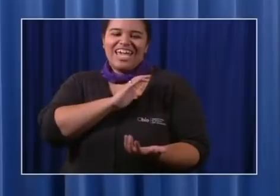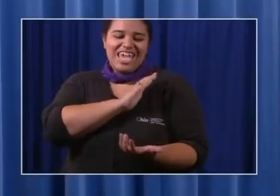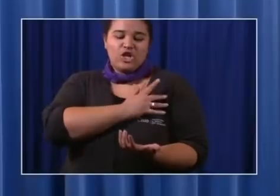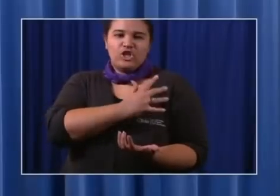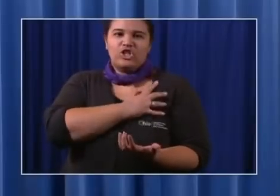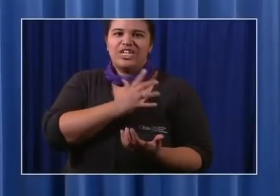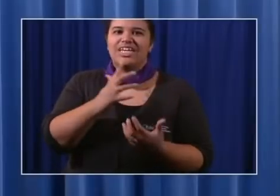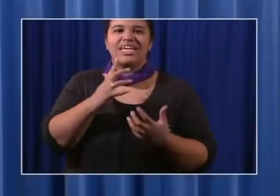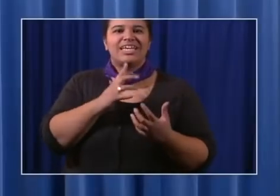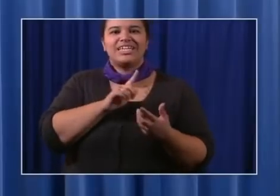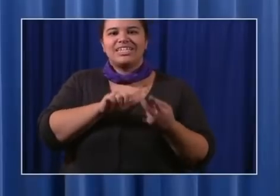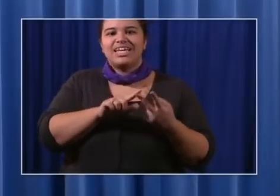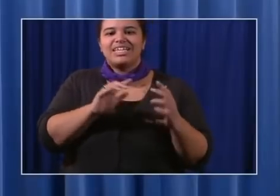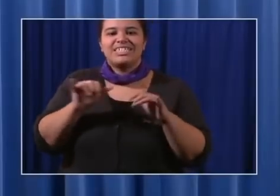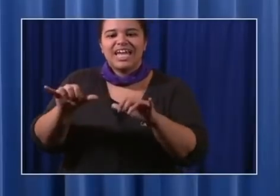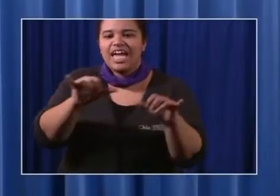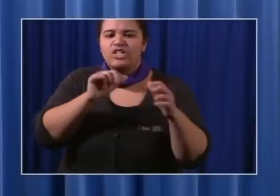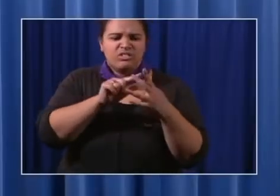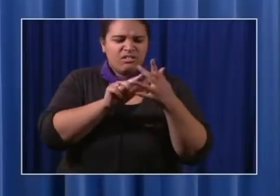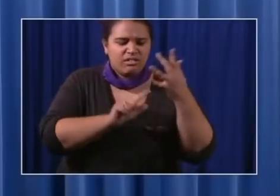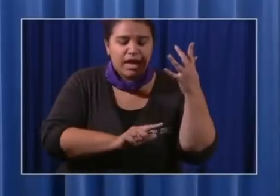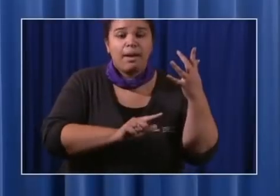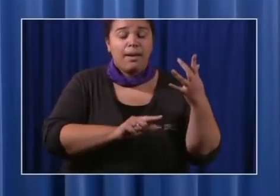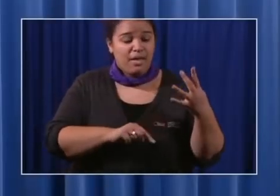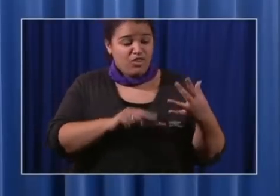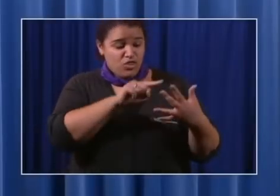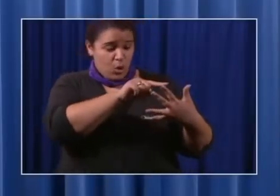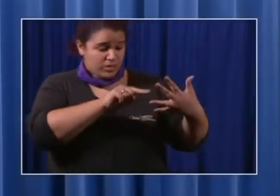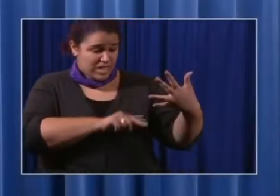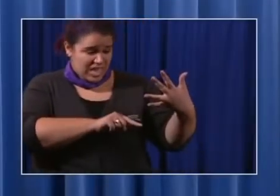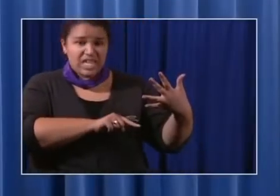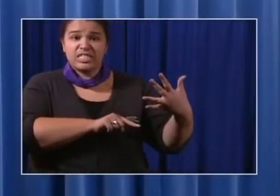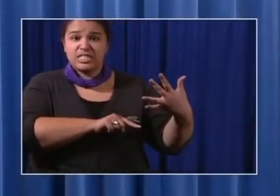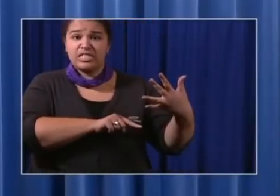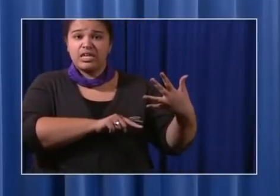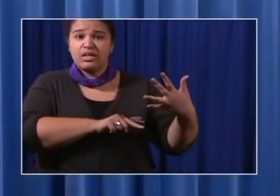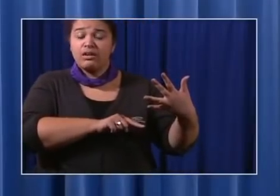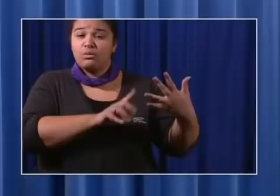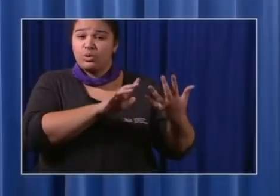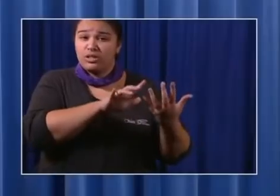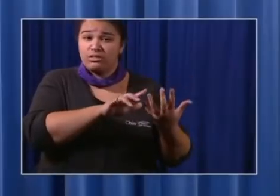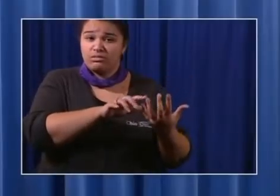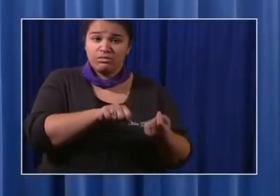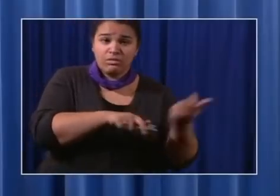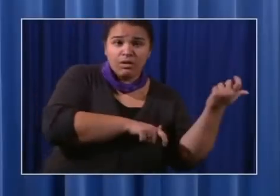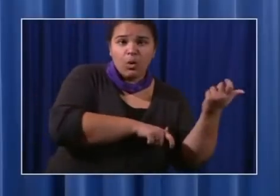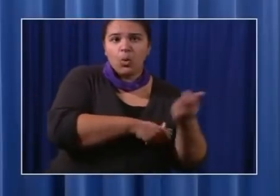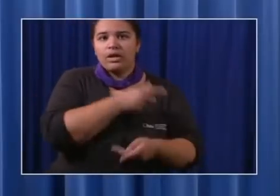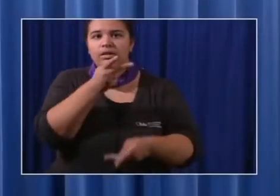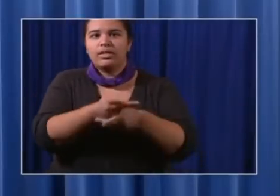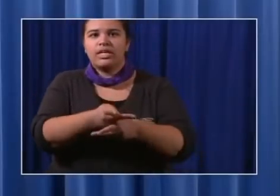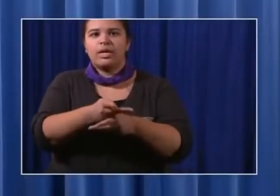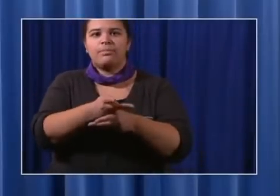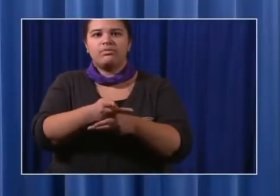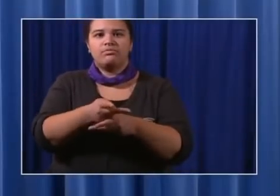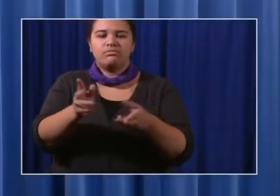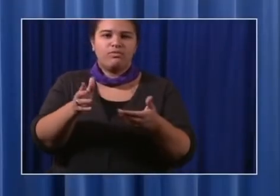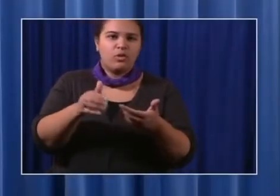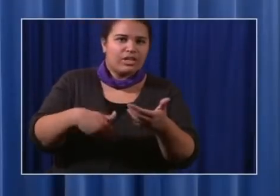replace scenario, would you like the legislature to keep those pro-clean energy standards in place?